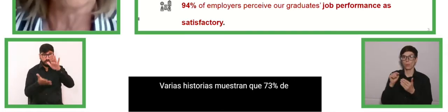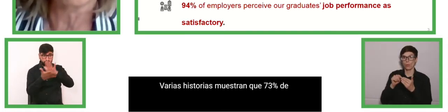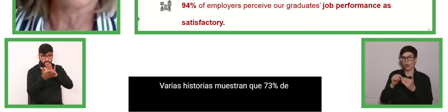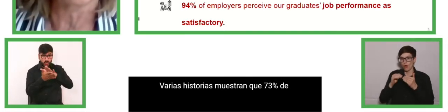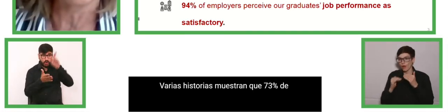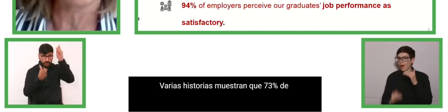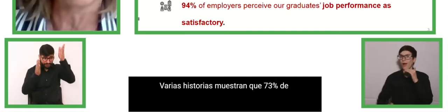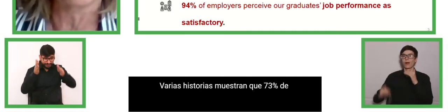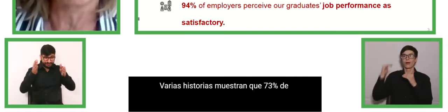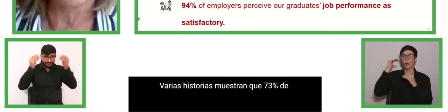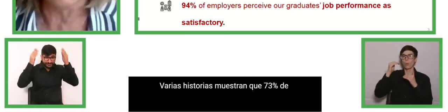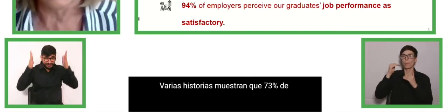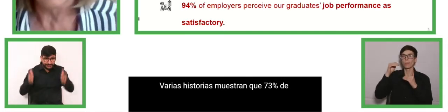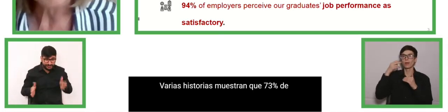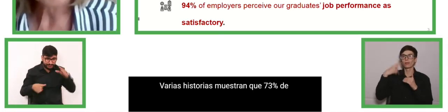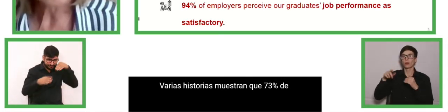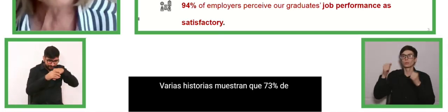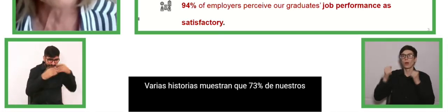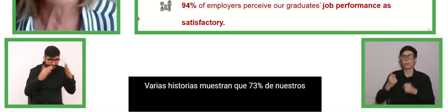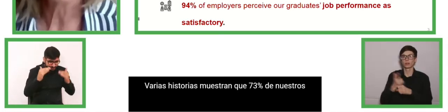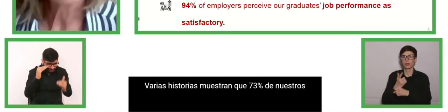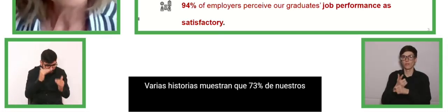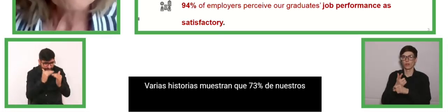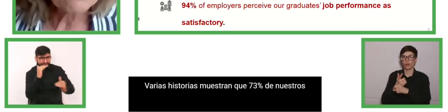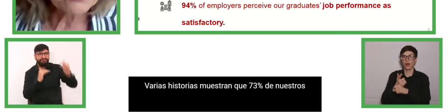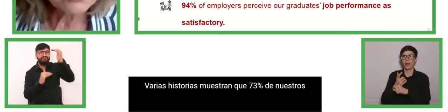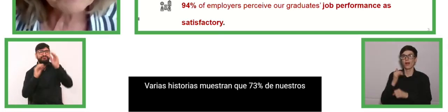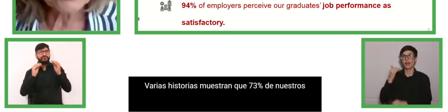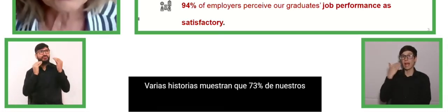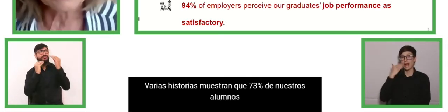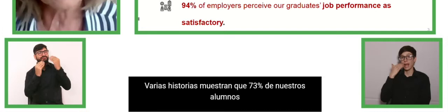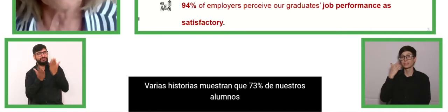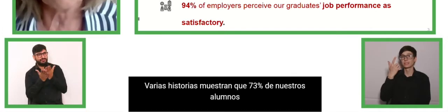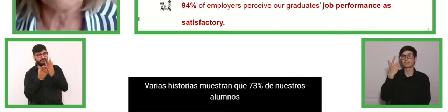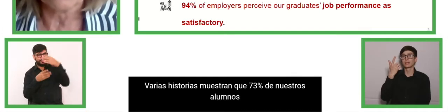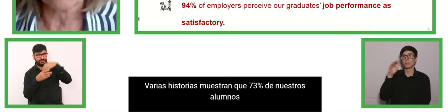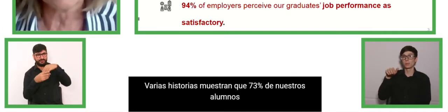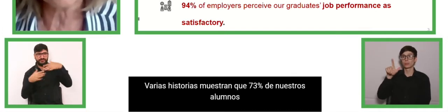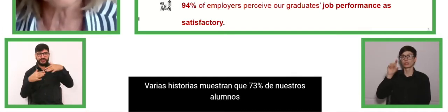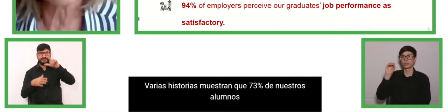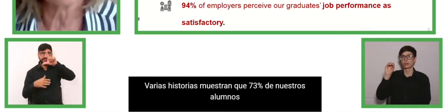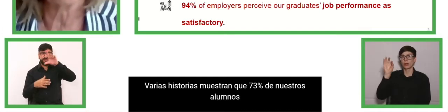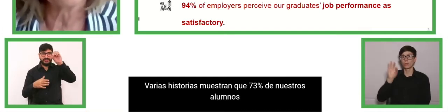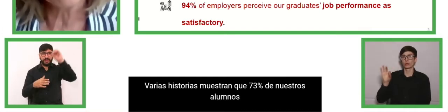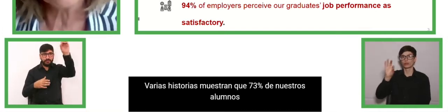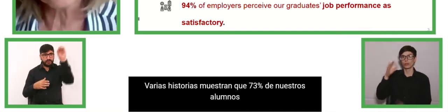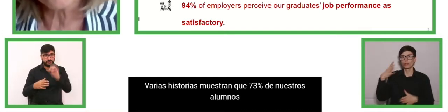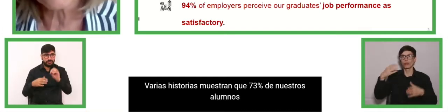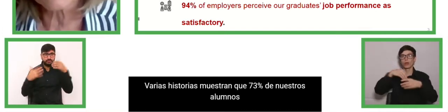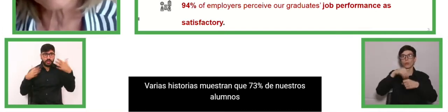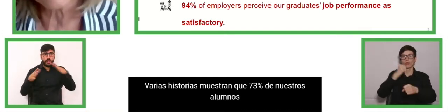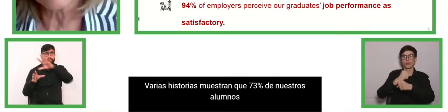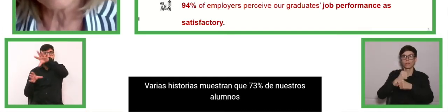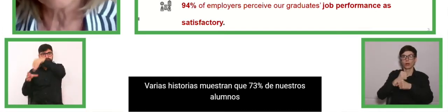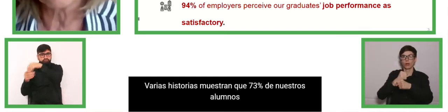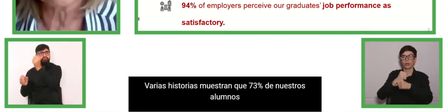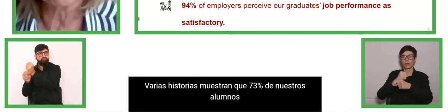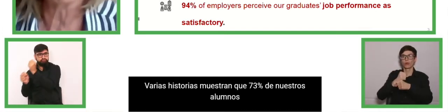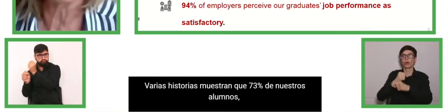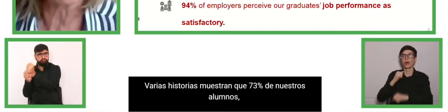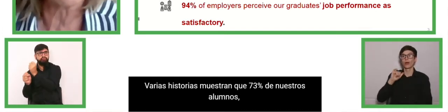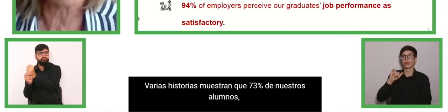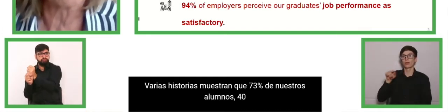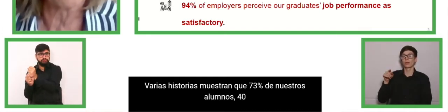data of last year, obviously. Yeah. 40% of our graduates are even working